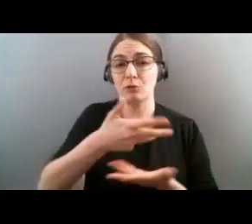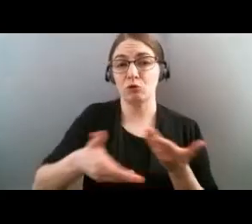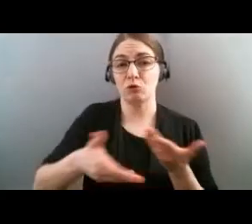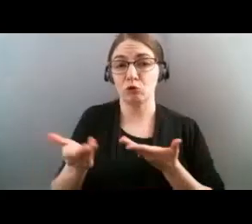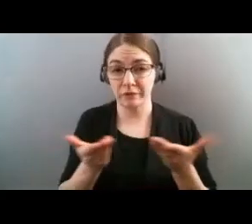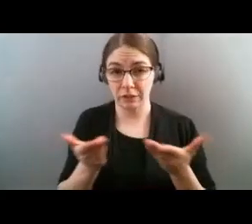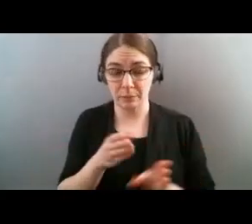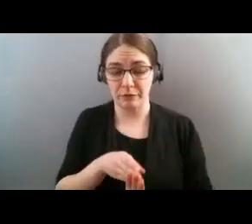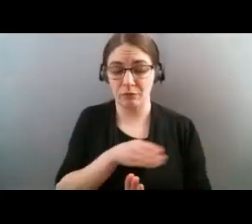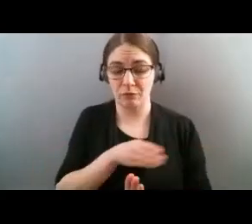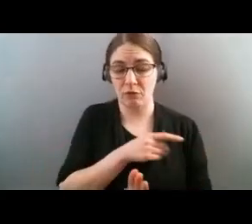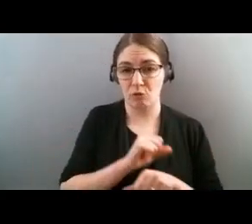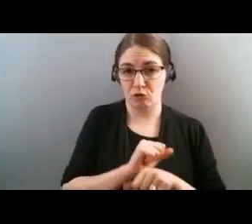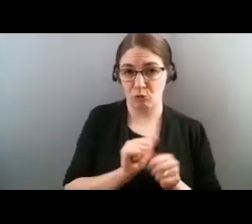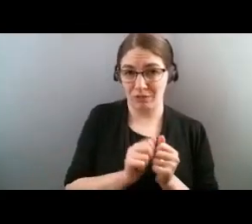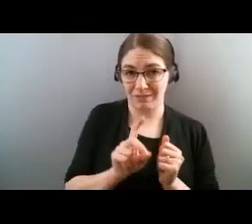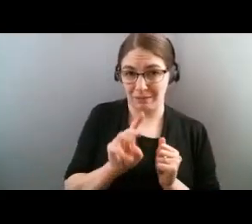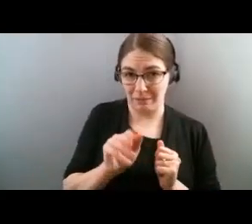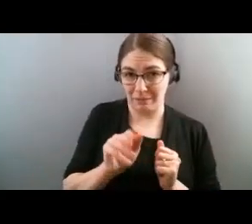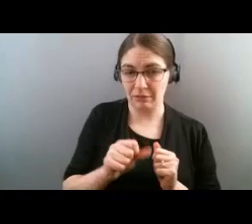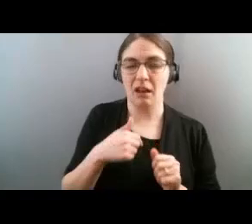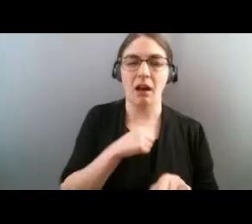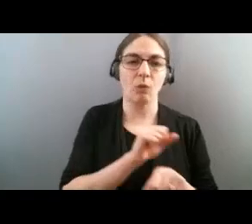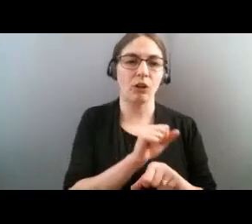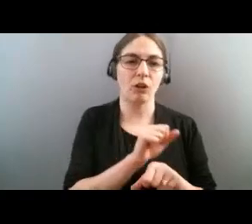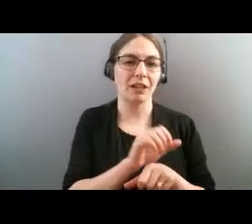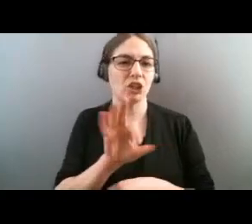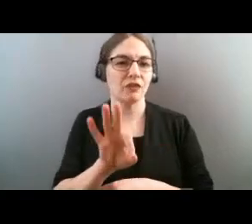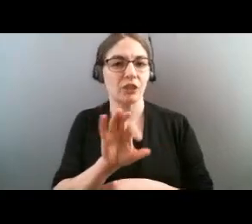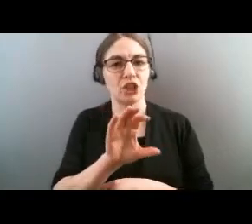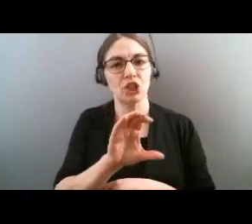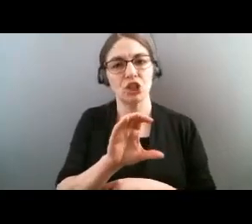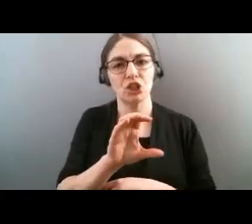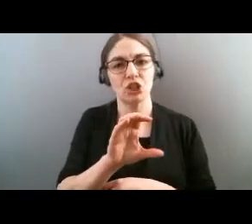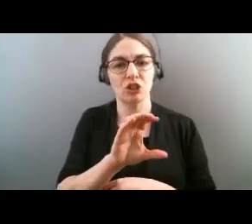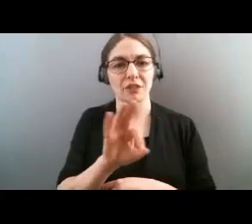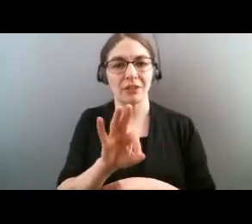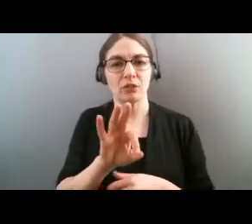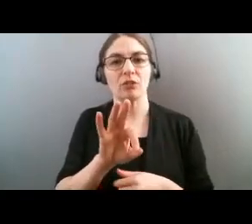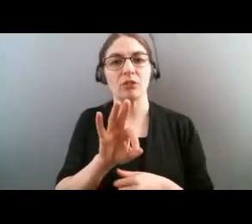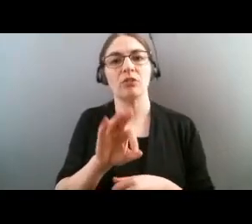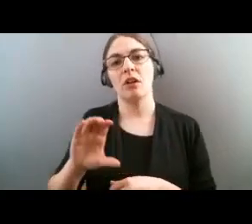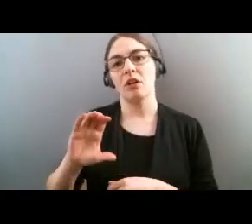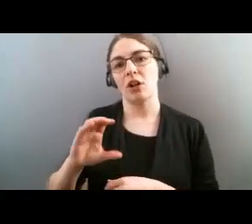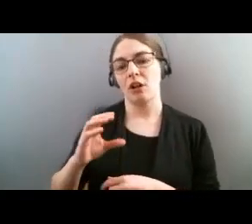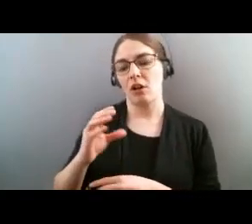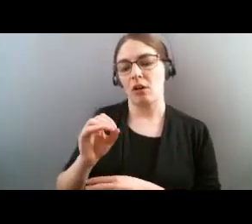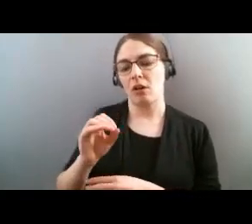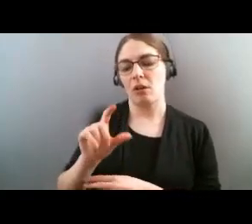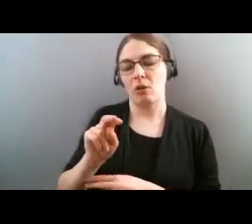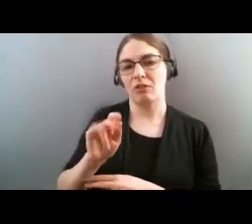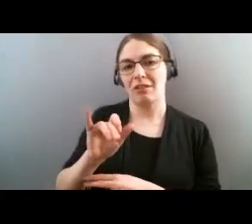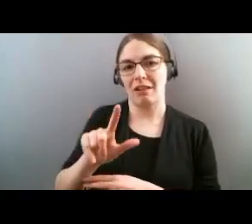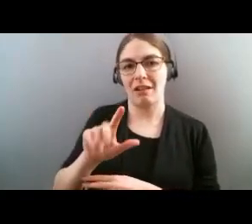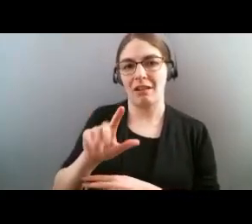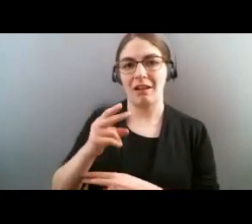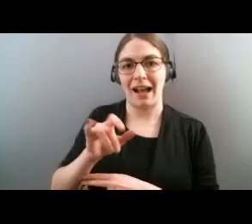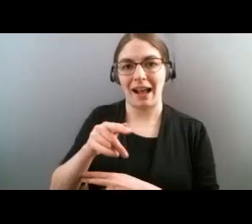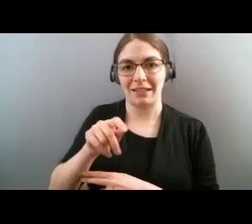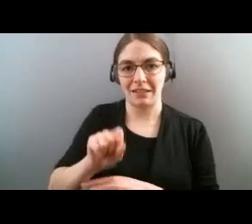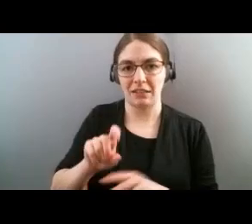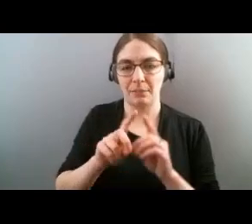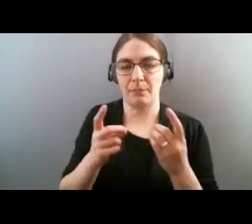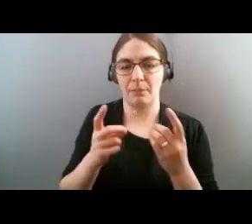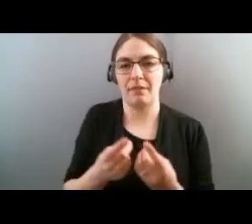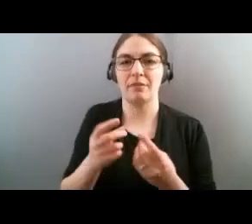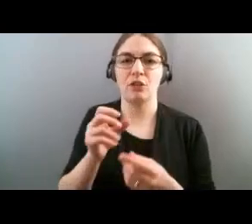working with DMAS, I was working at Chesterfield, Colonial Heights Department of Social Services. And at that agency, I